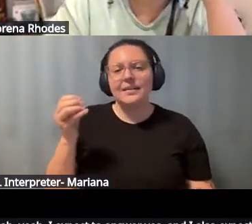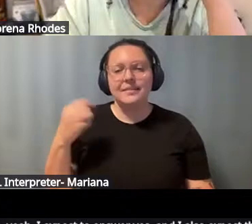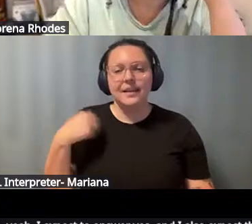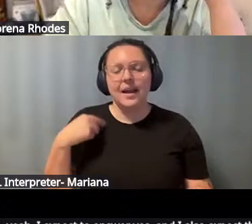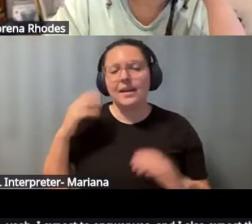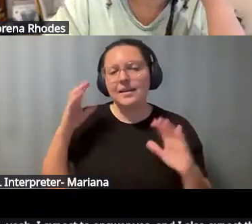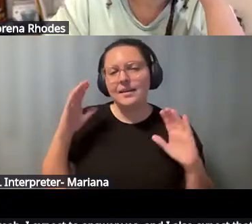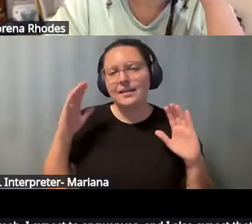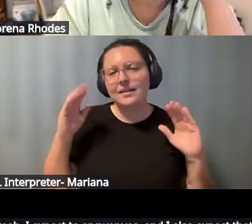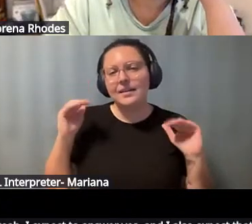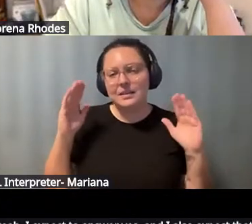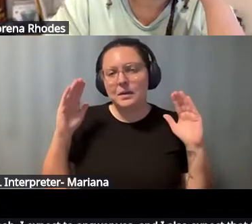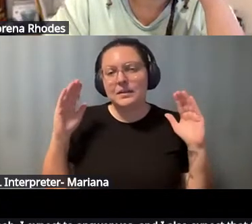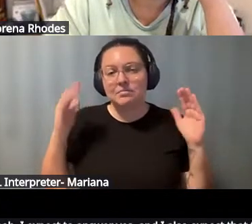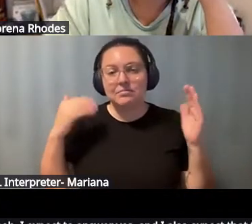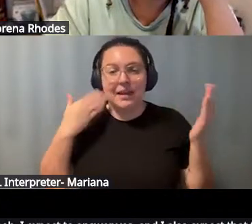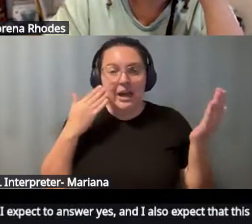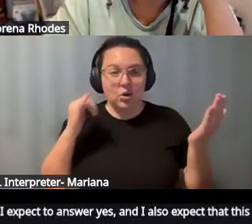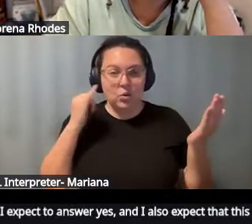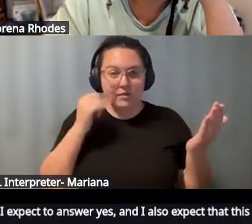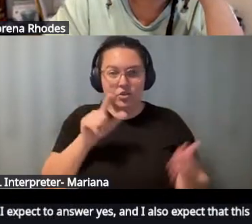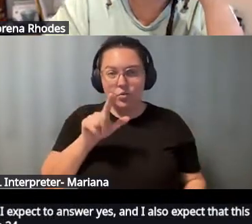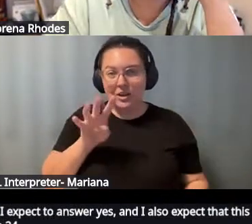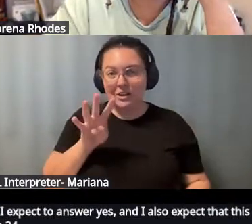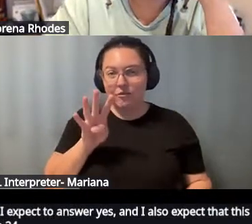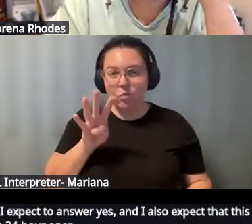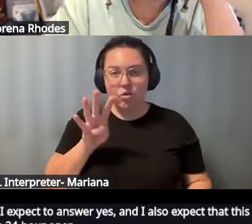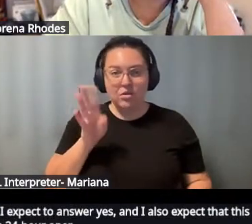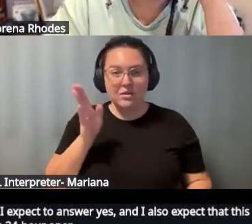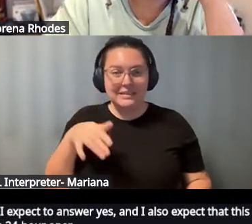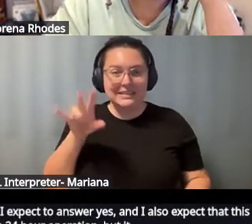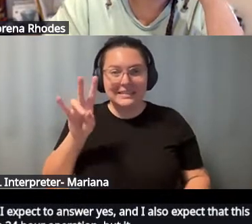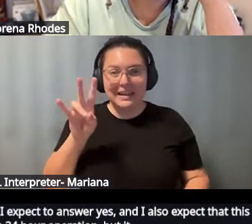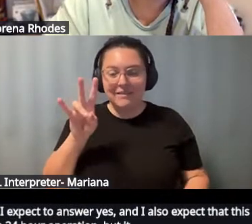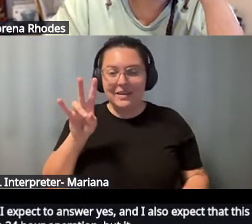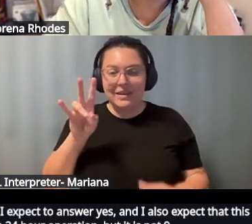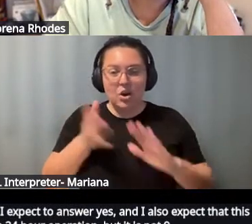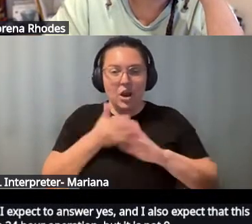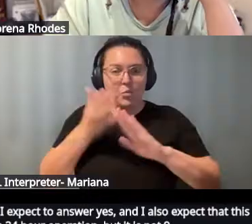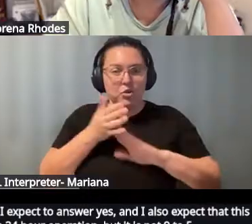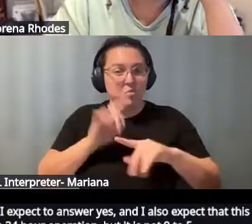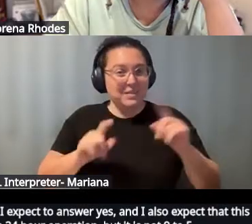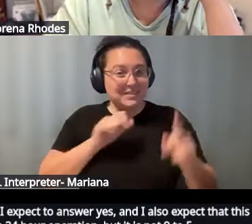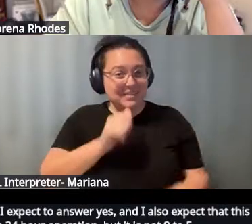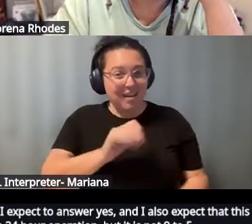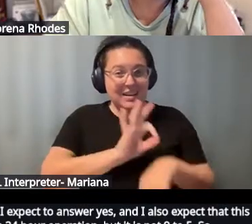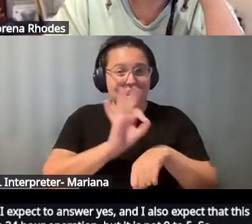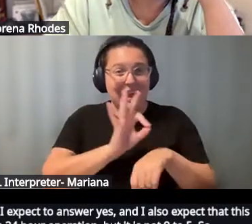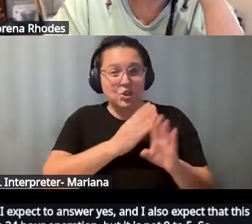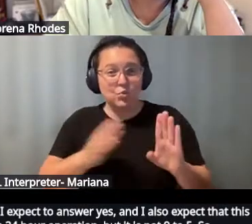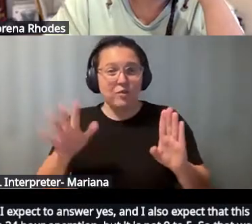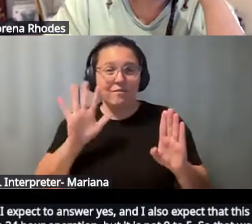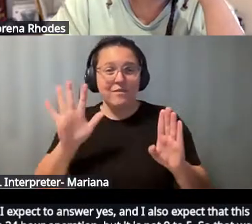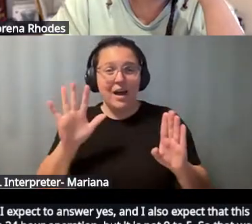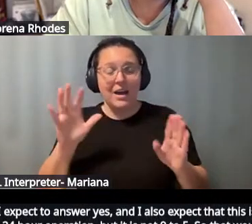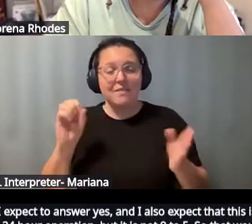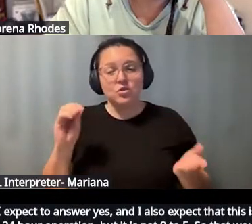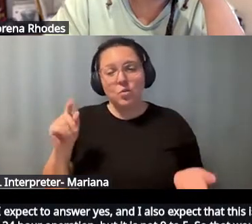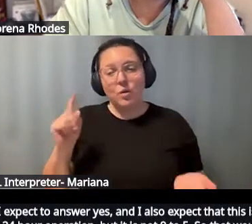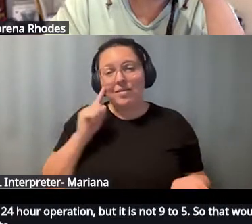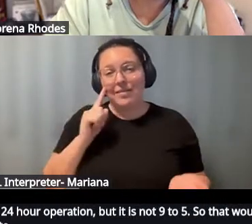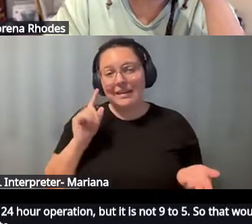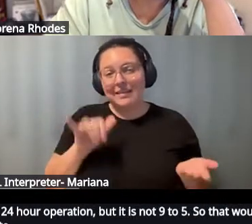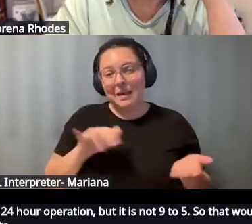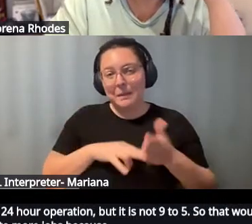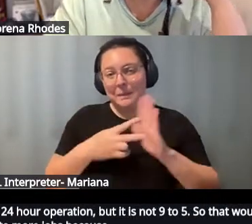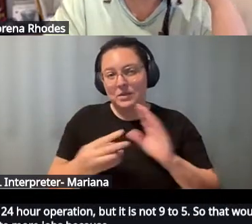is, I don't know if it's a 24-hour operation, but it is not 9 to 5. So that would lead, in my opinion, to more jobs because